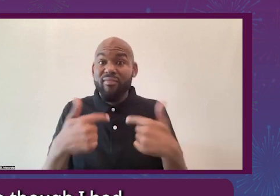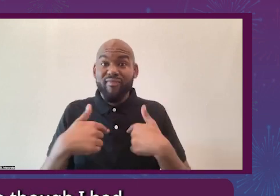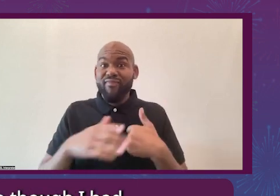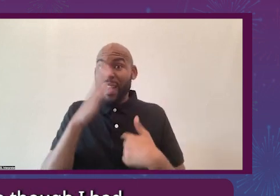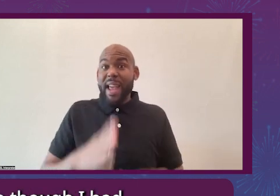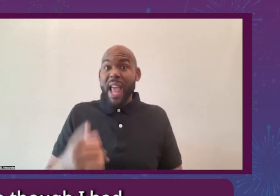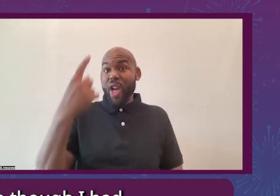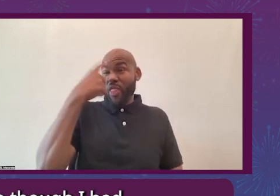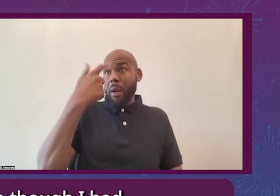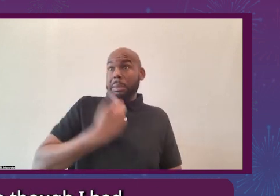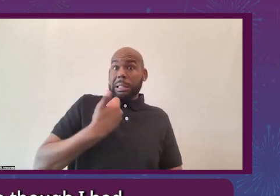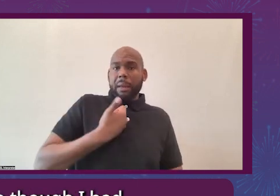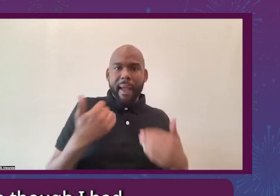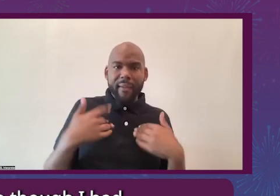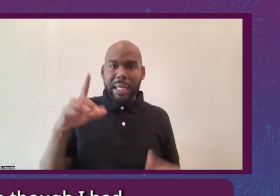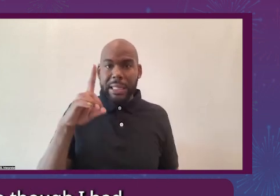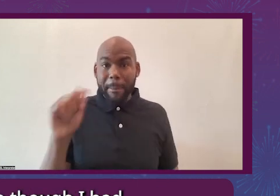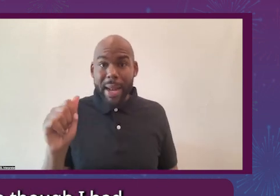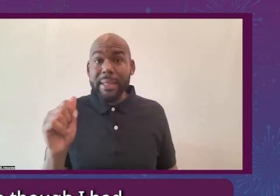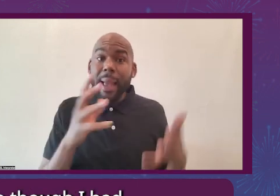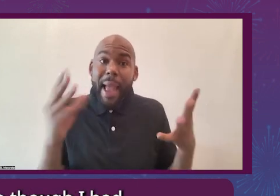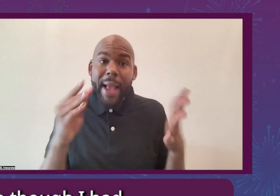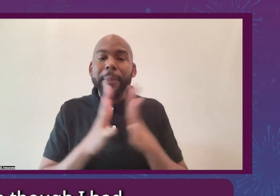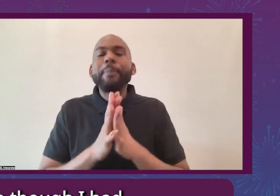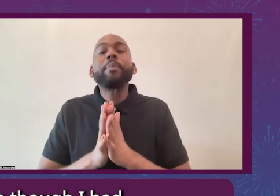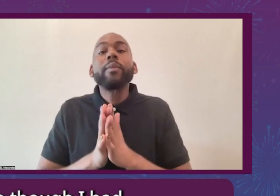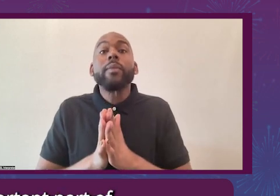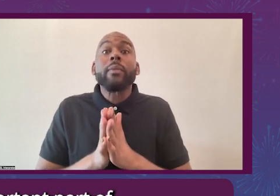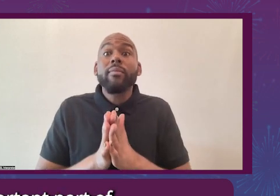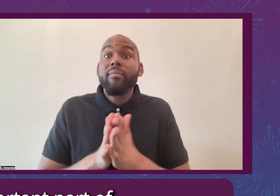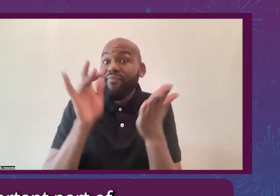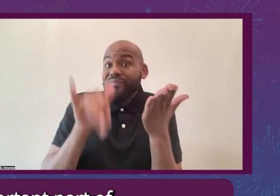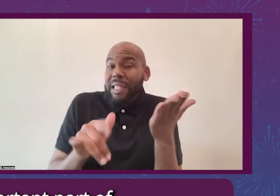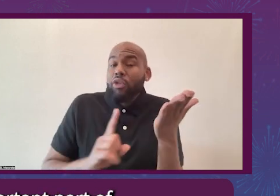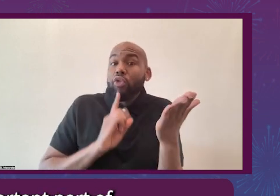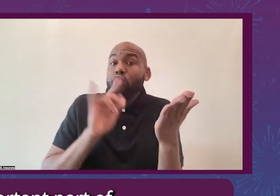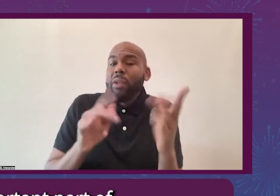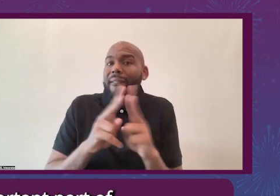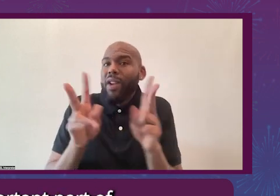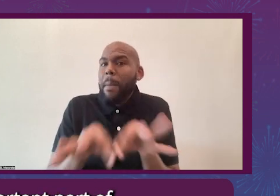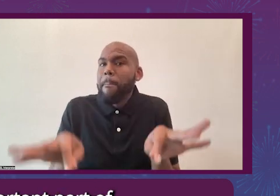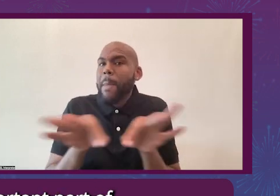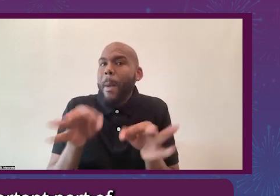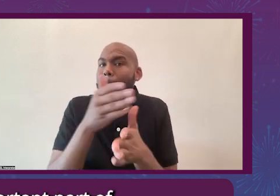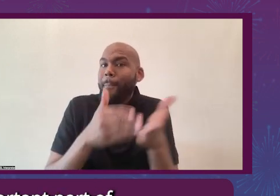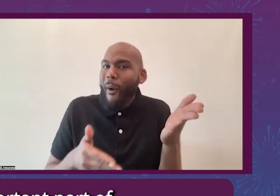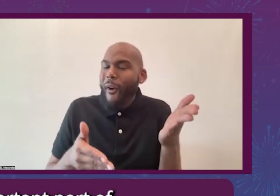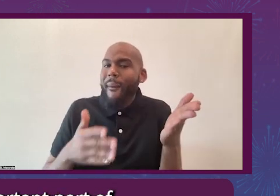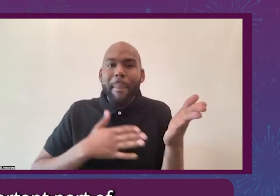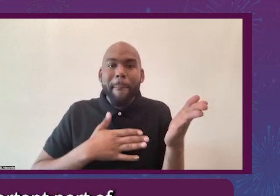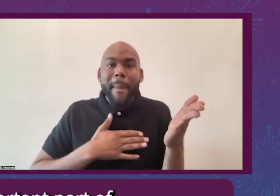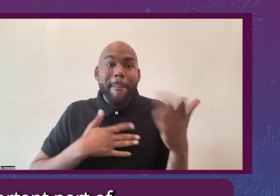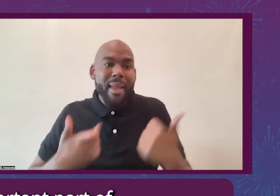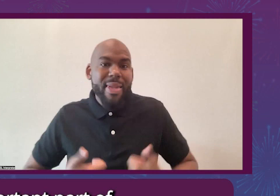belonged there, even though I had never thought of myself as having a disability. And so that's really a very